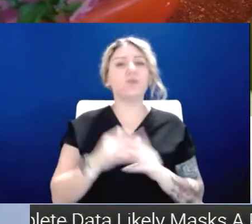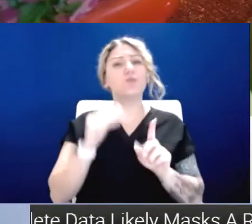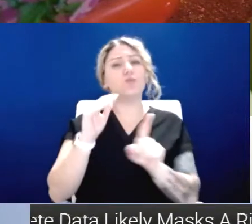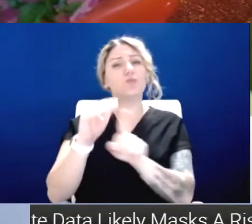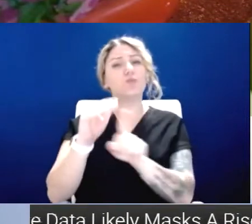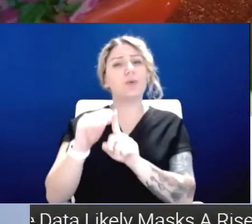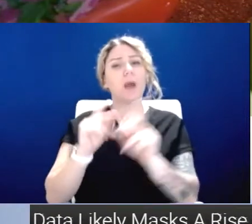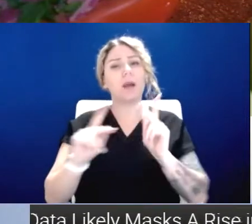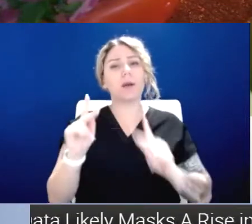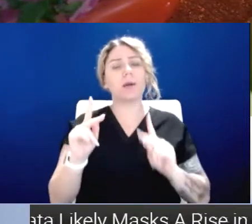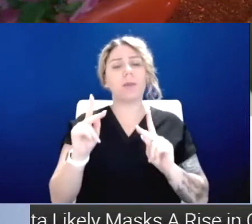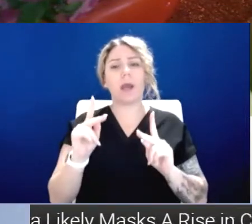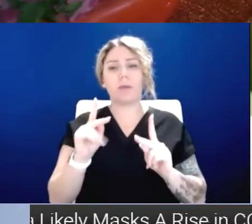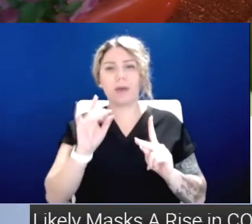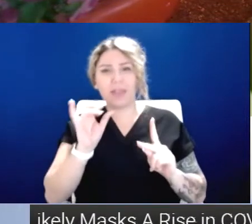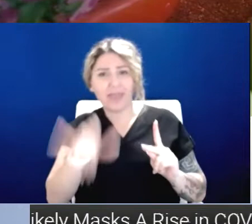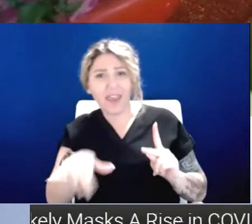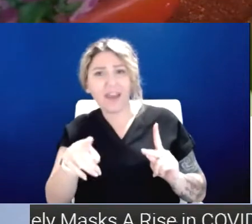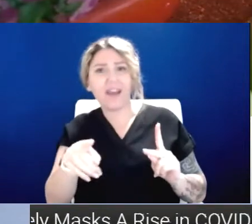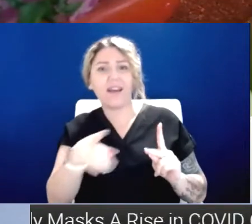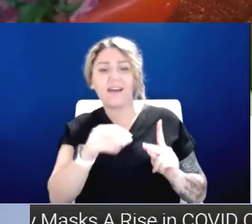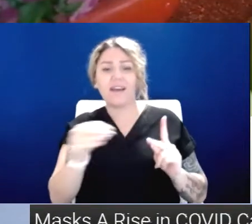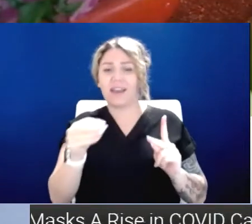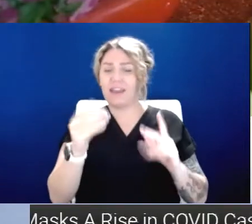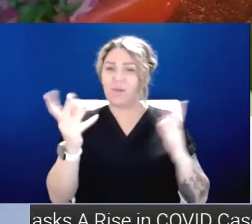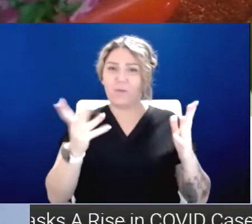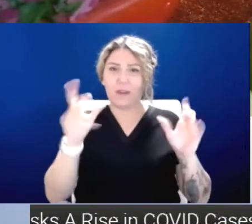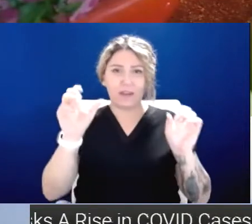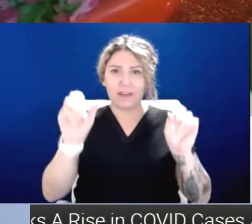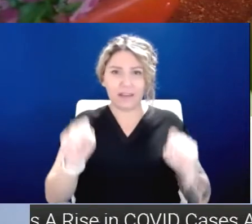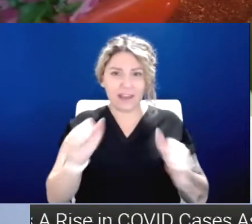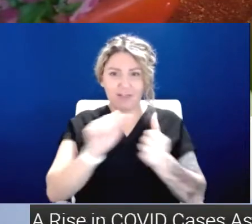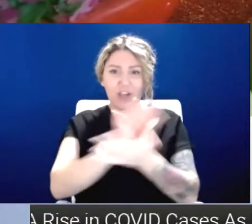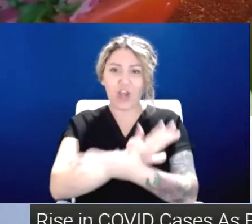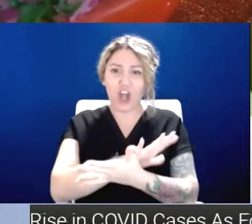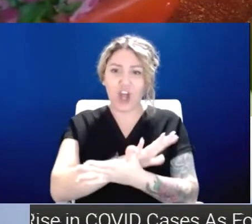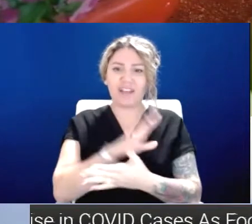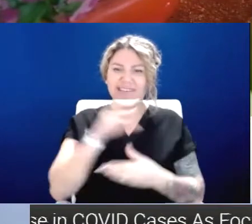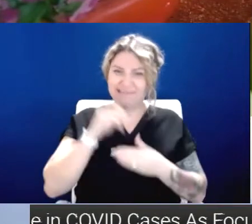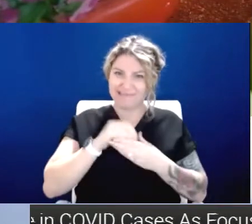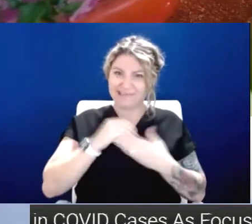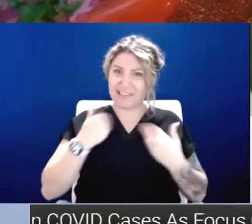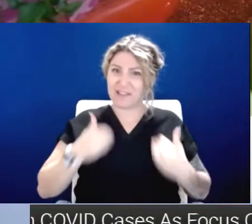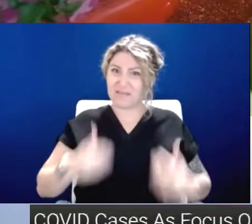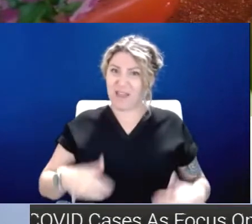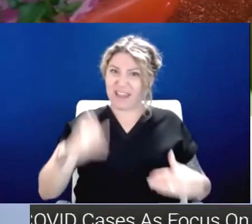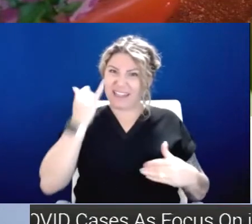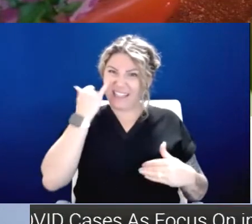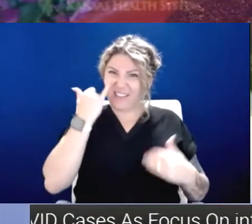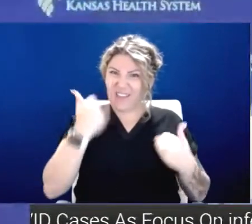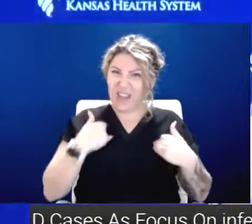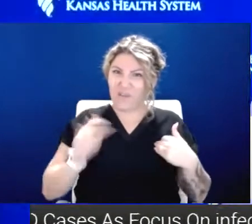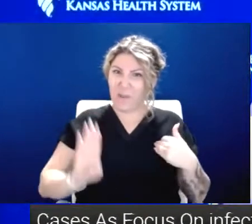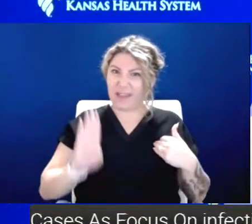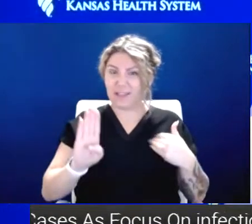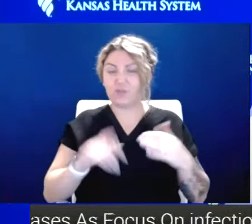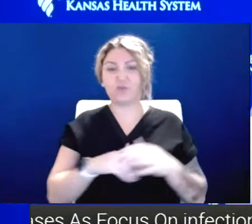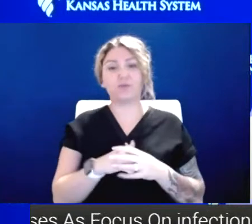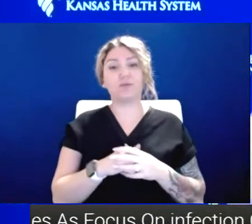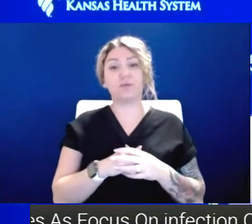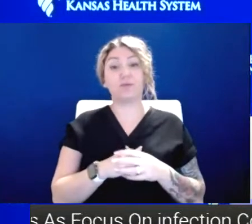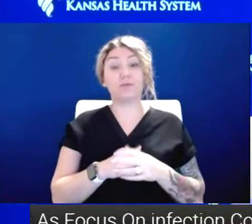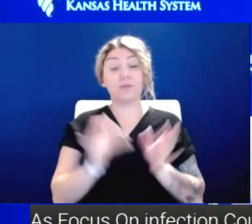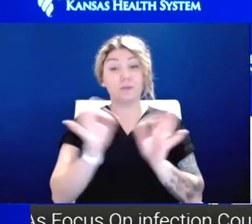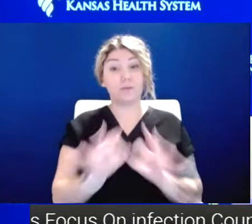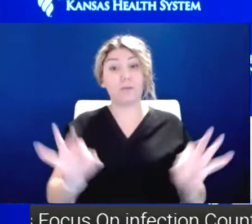about that and what it could cause inside the body if you do get that bacteria. Yeah, I think it's important to